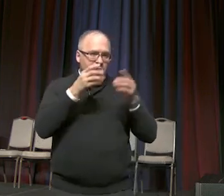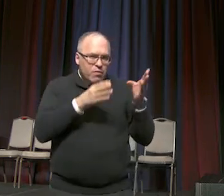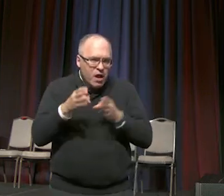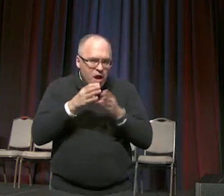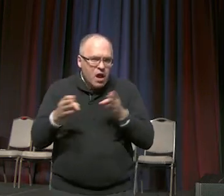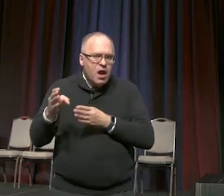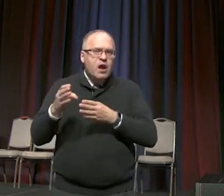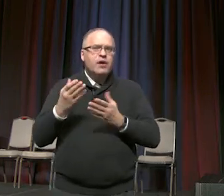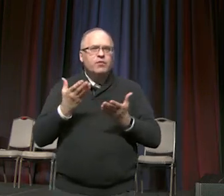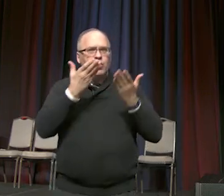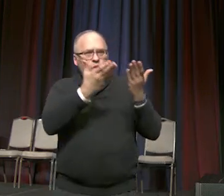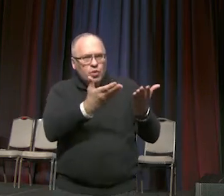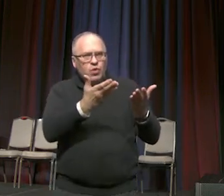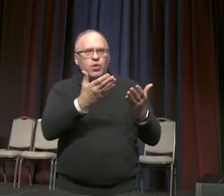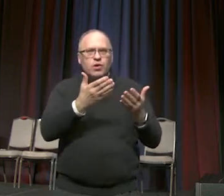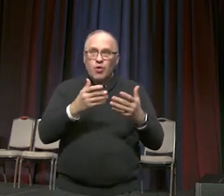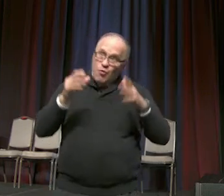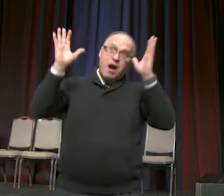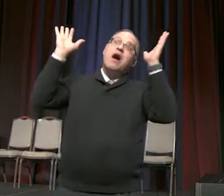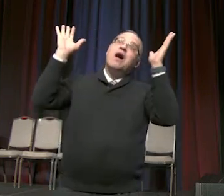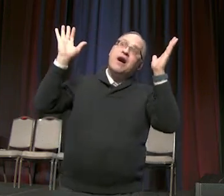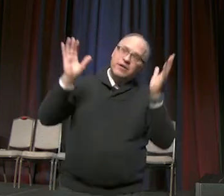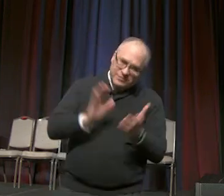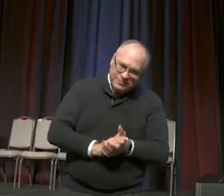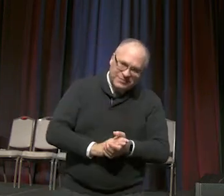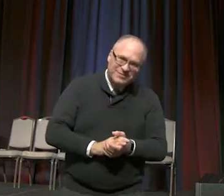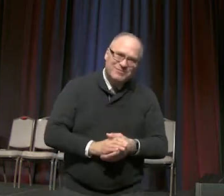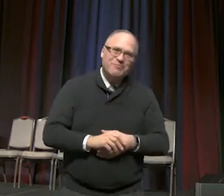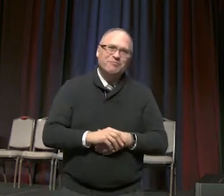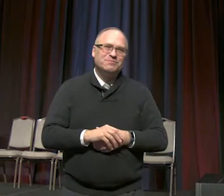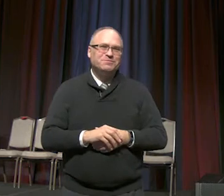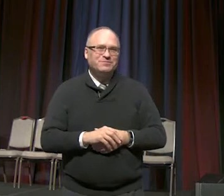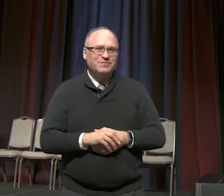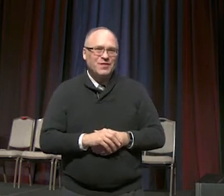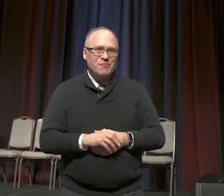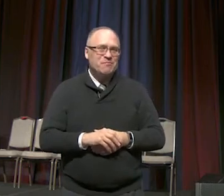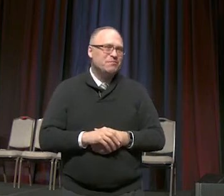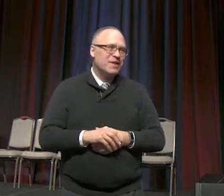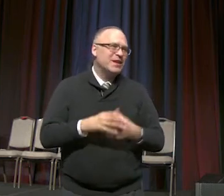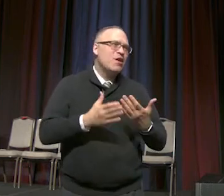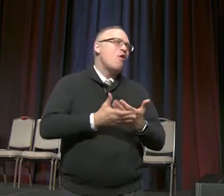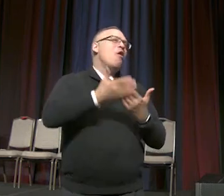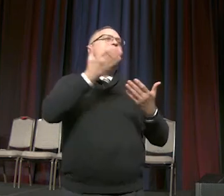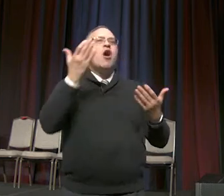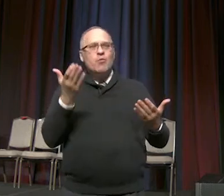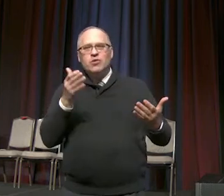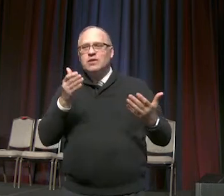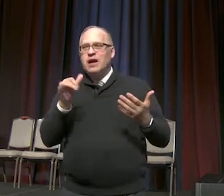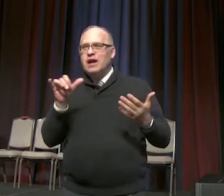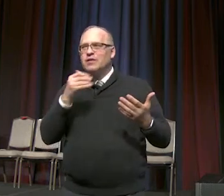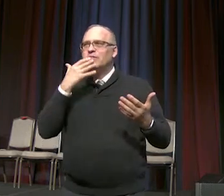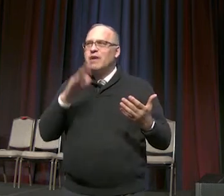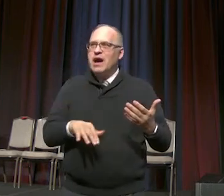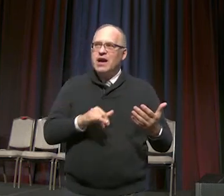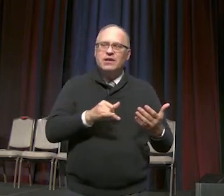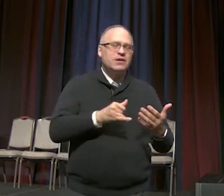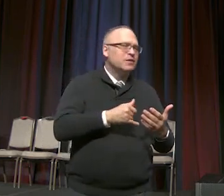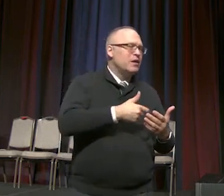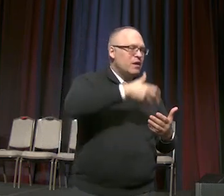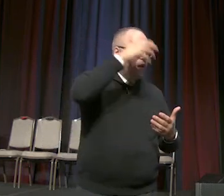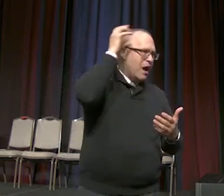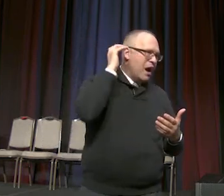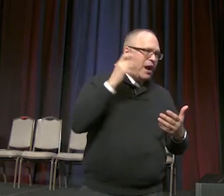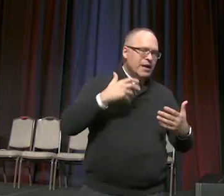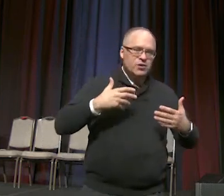and protocols. Oh my! It's almost as bad as lions and tigers and bears, but perhaps